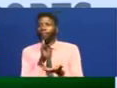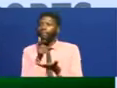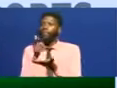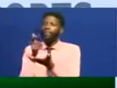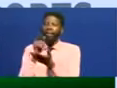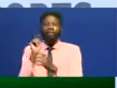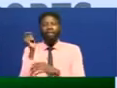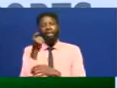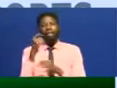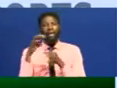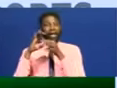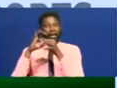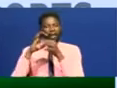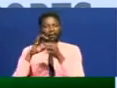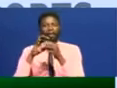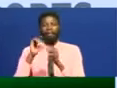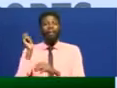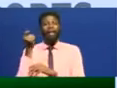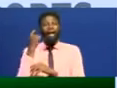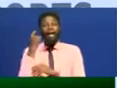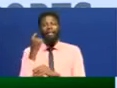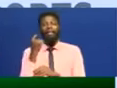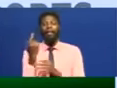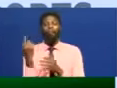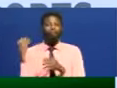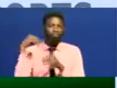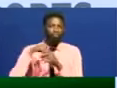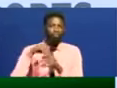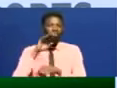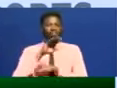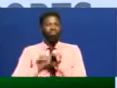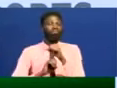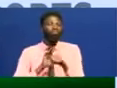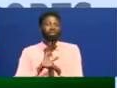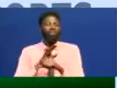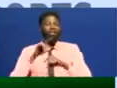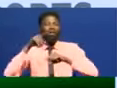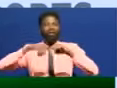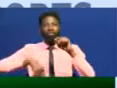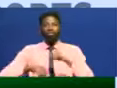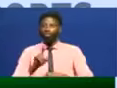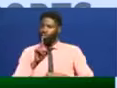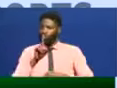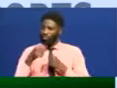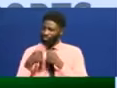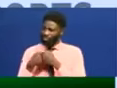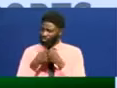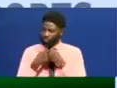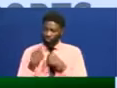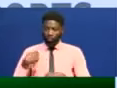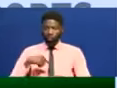and heritage. And one of the things that I was confronted with in this sector